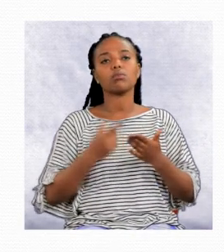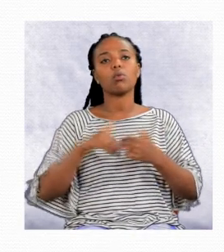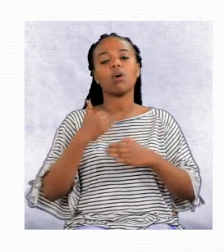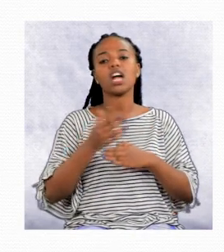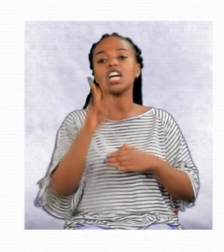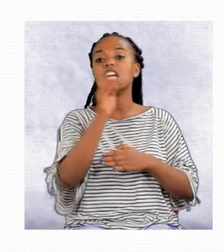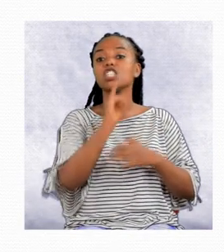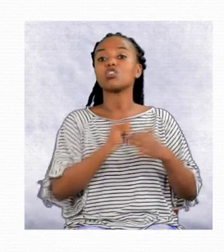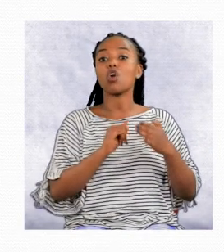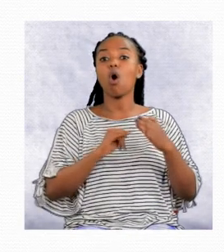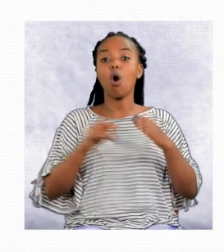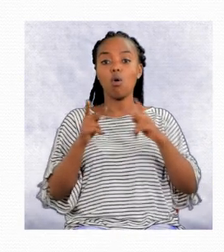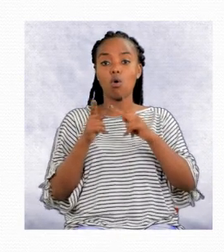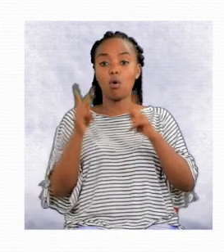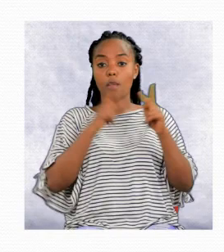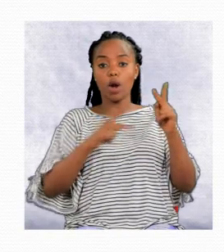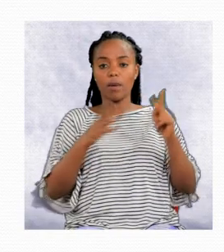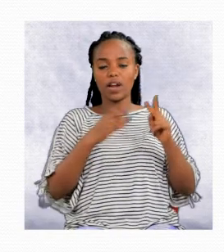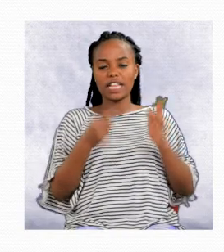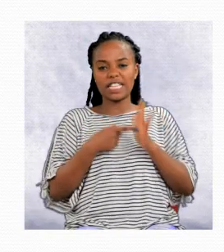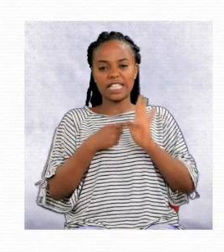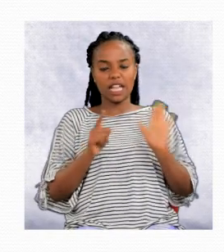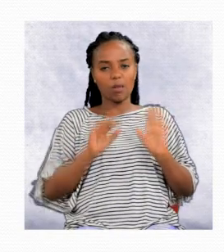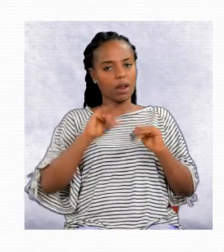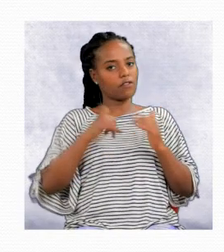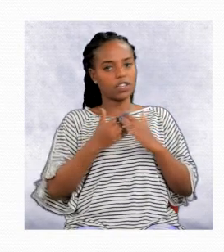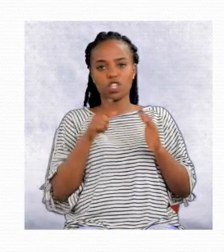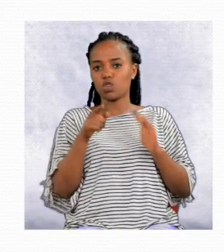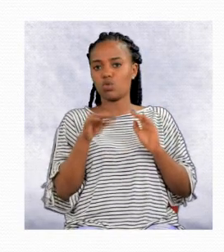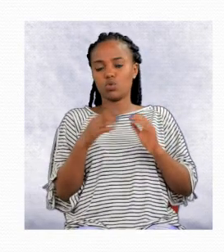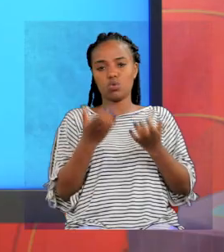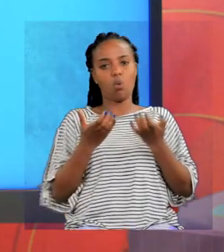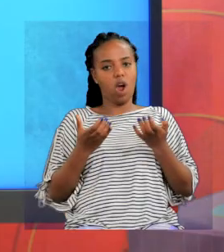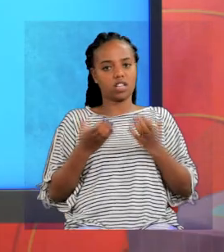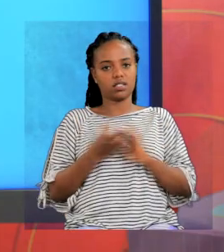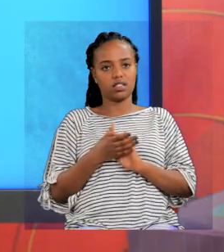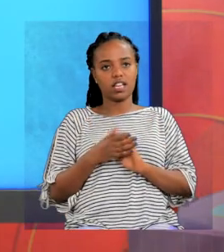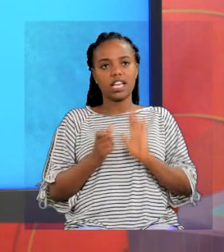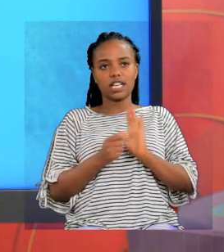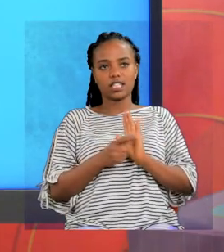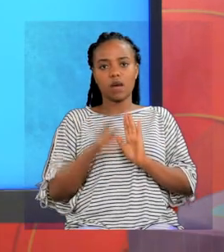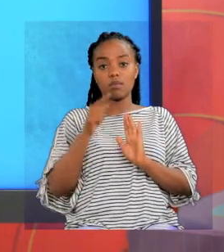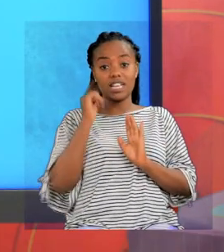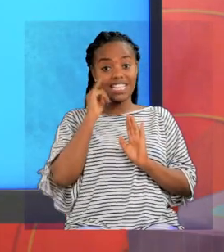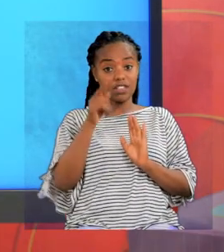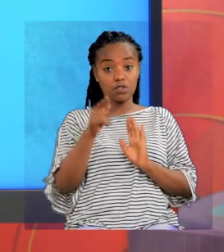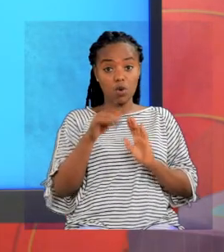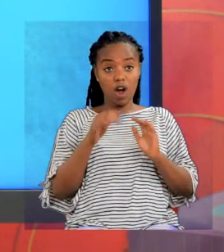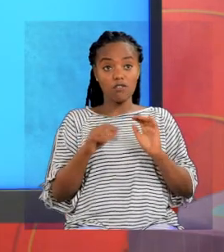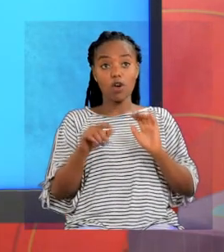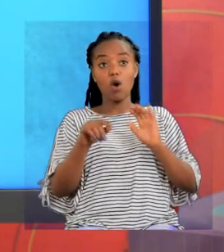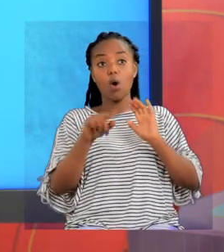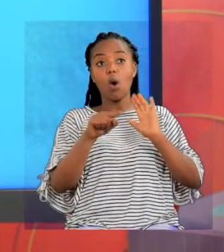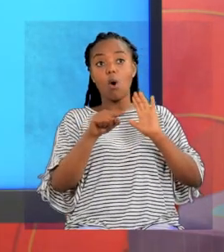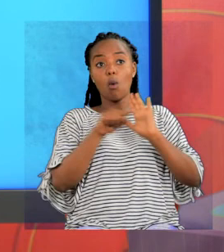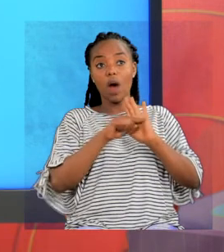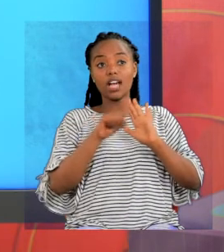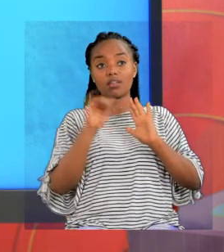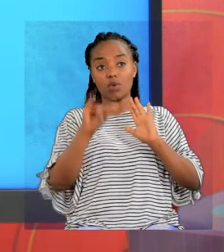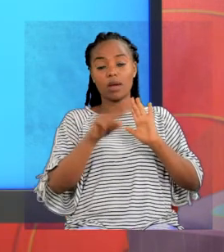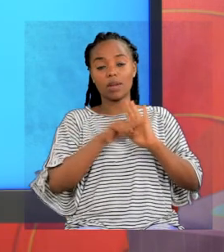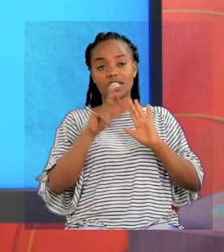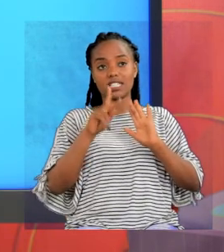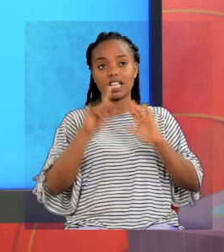the parabola and then determine everything you want. For example, if we have this parabola, y minus k is all squared is equal to